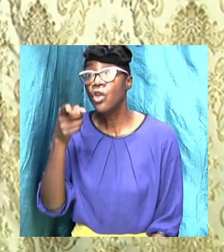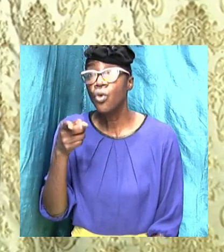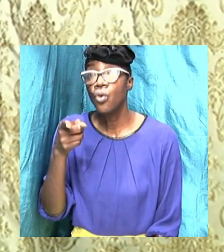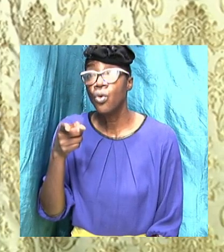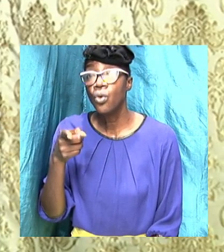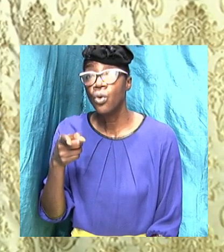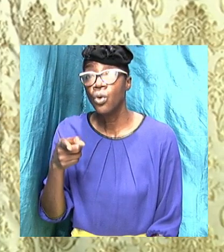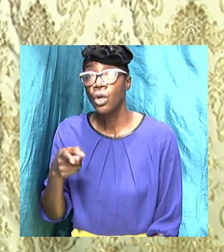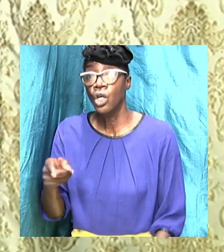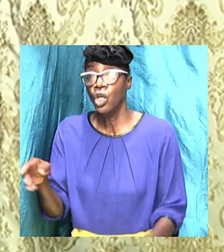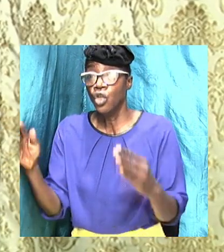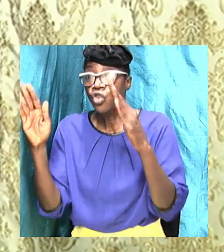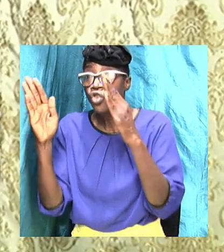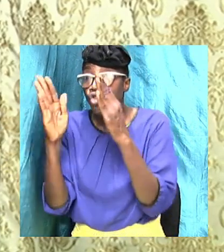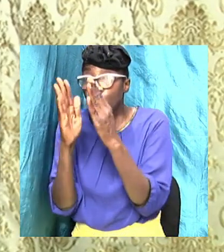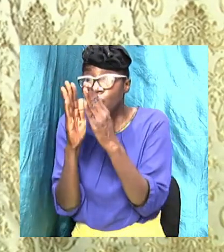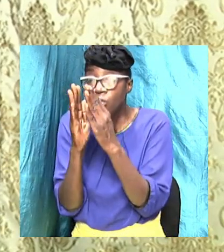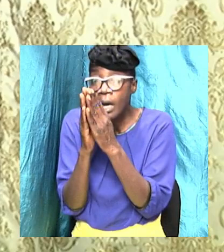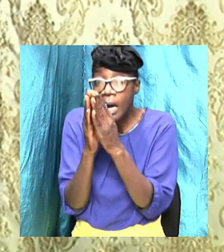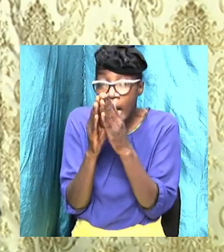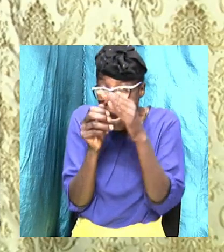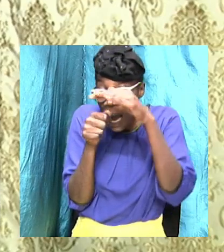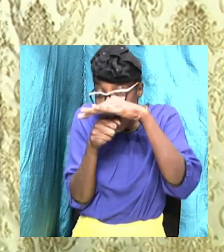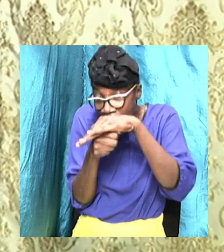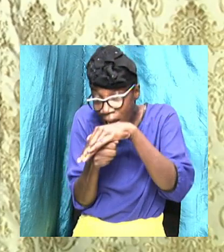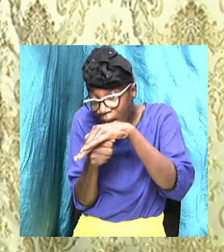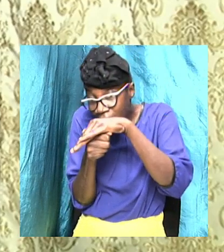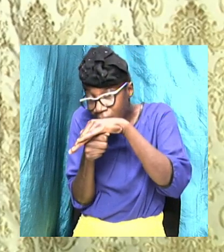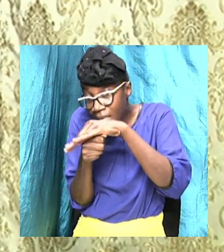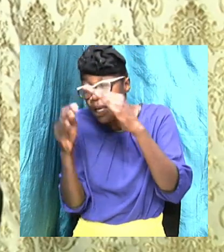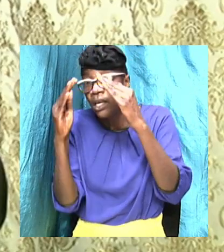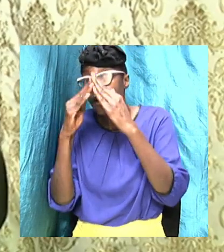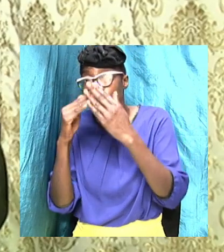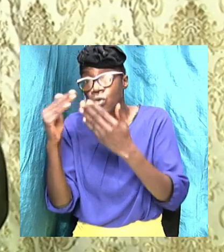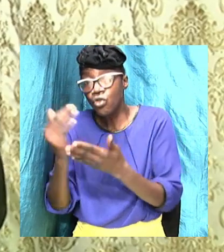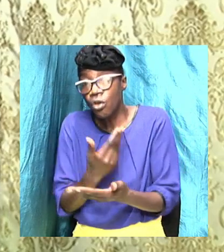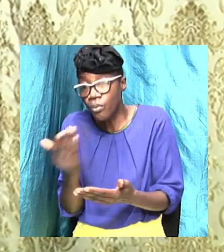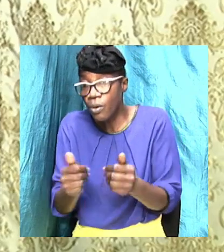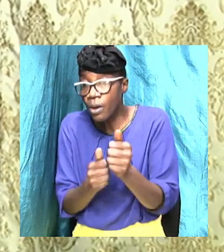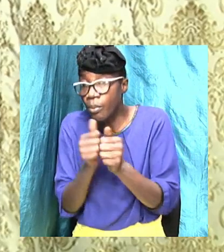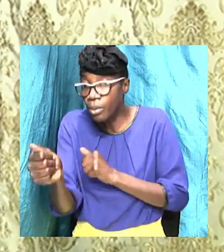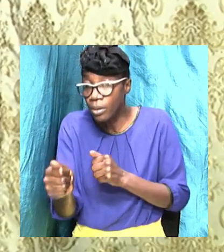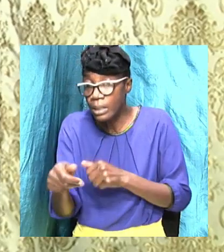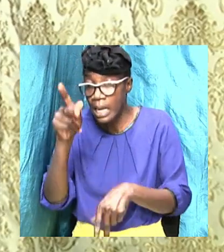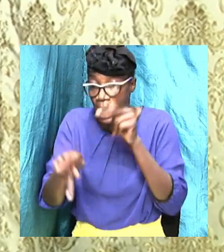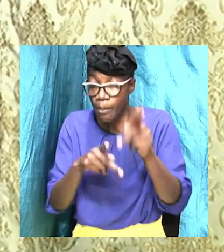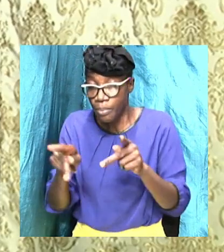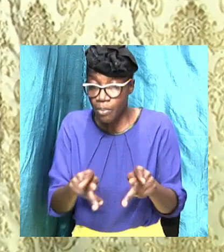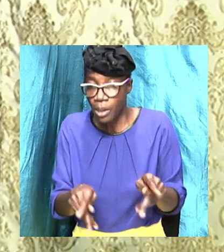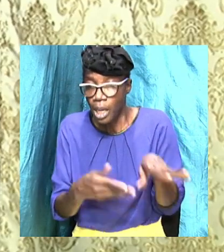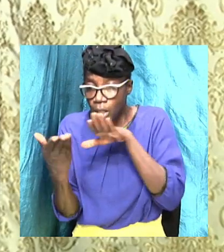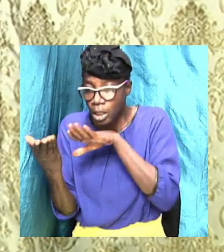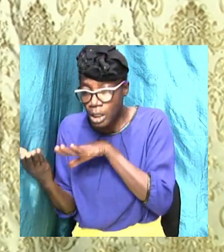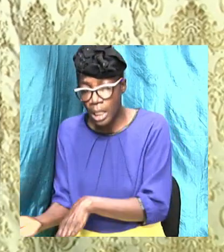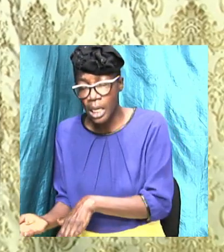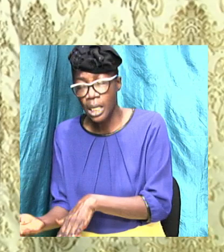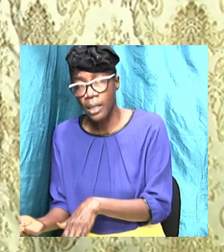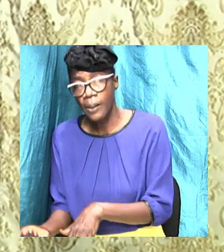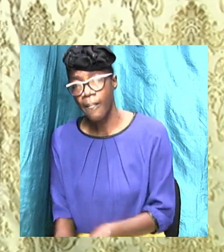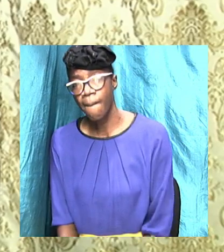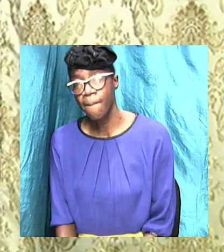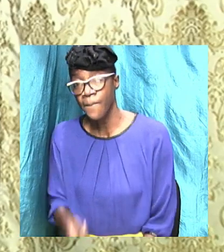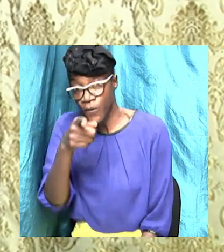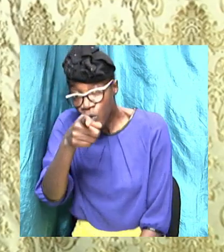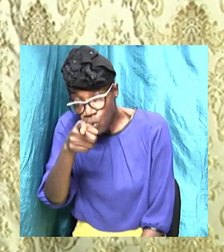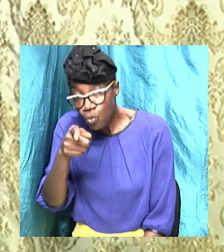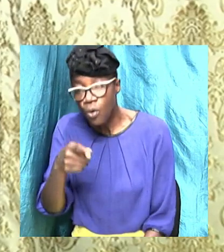you're locked up in your house because something going past and people going to drop down and dead. And you're